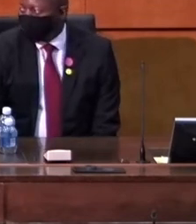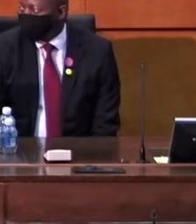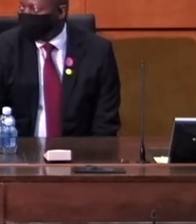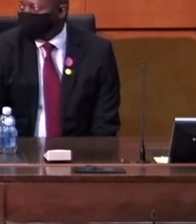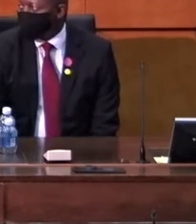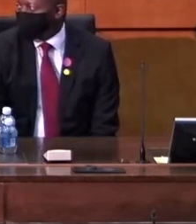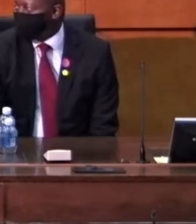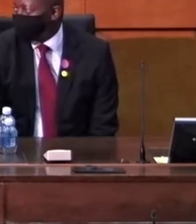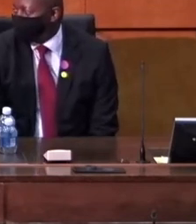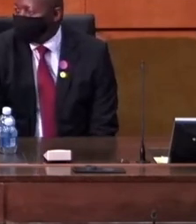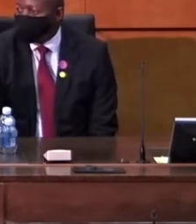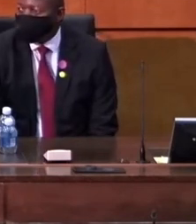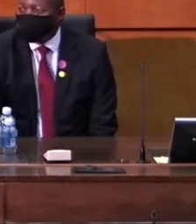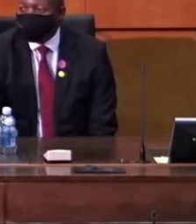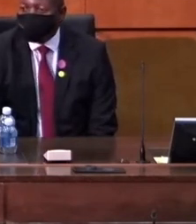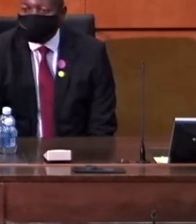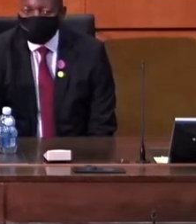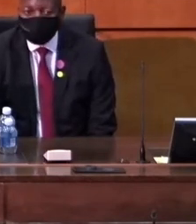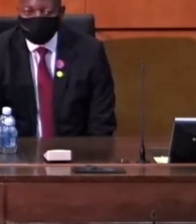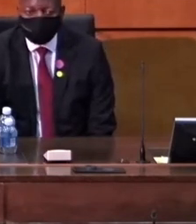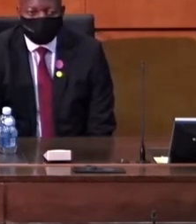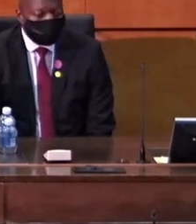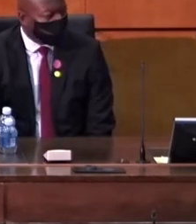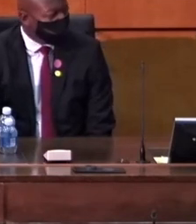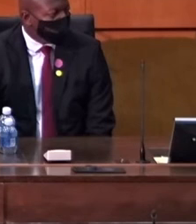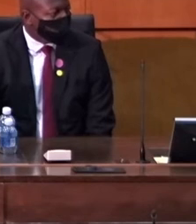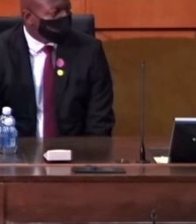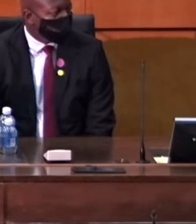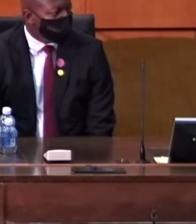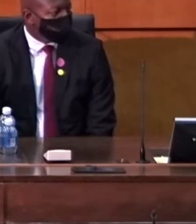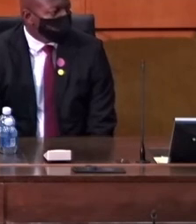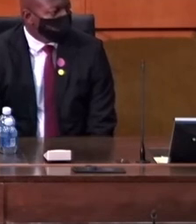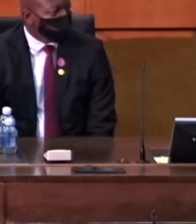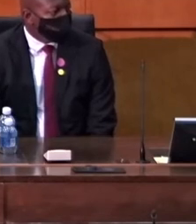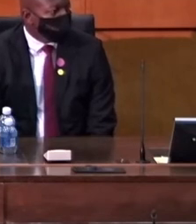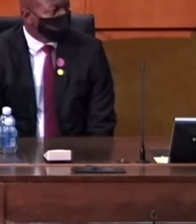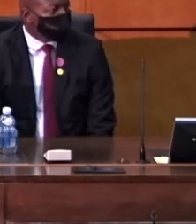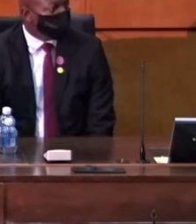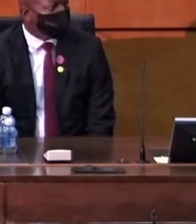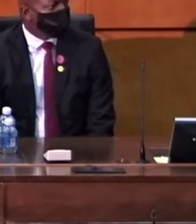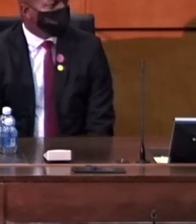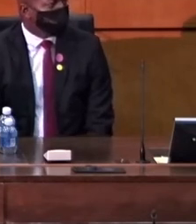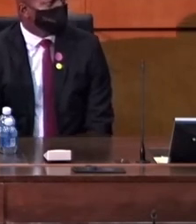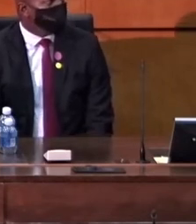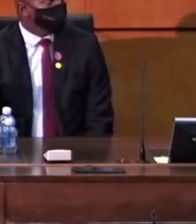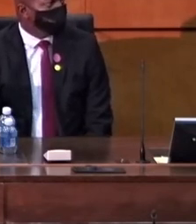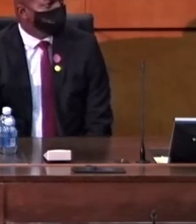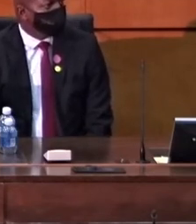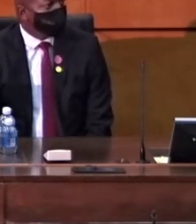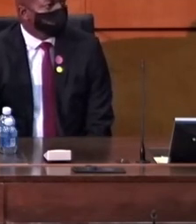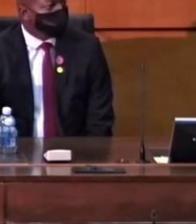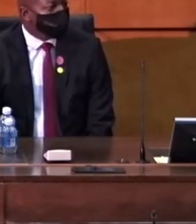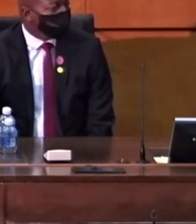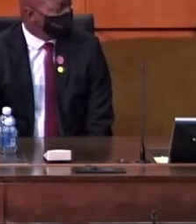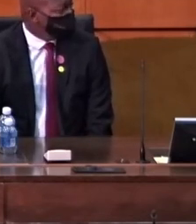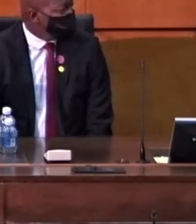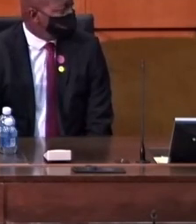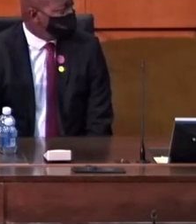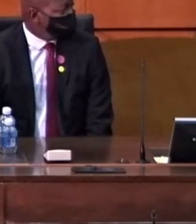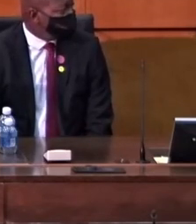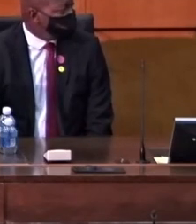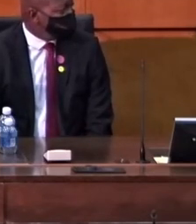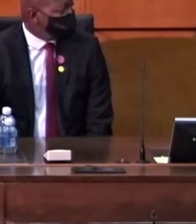Good morning, colleagues, and good morning to all South Africans and the people of Gauteng.